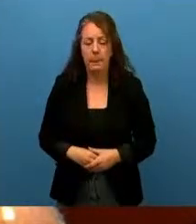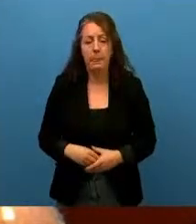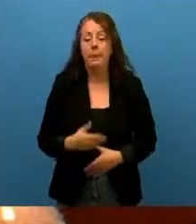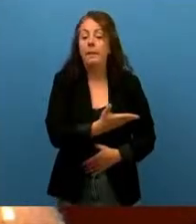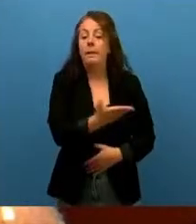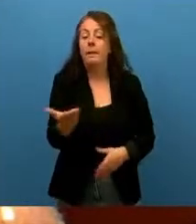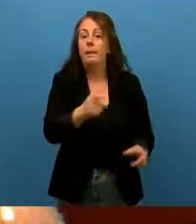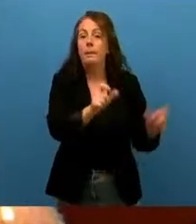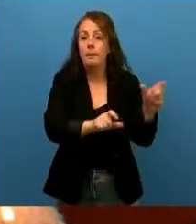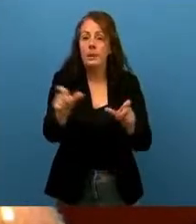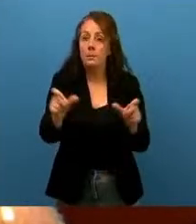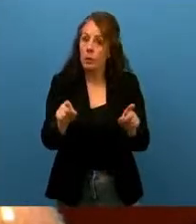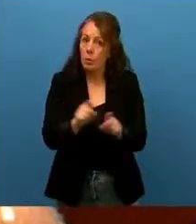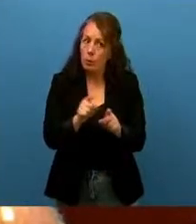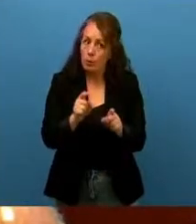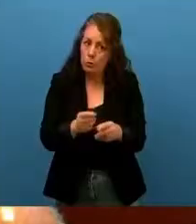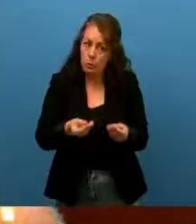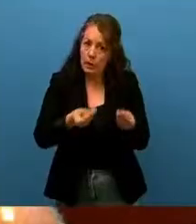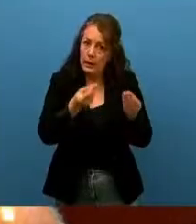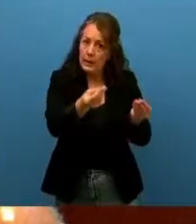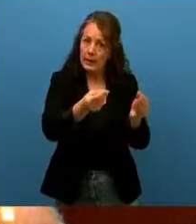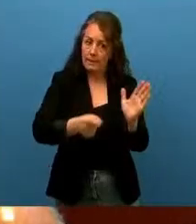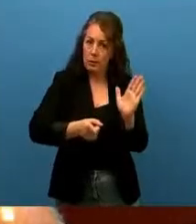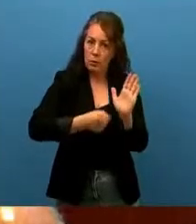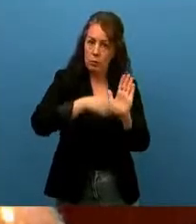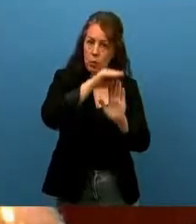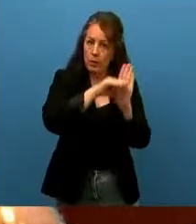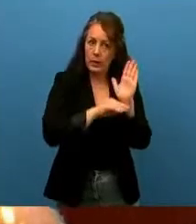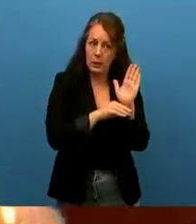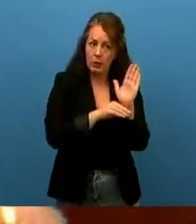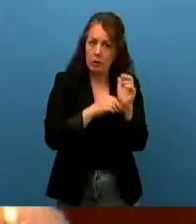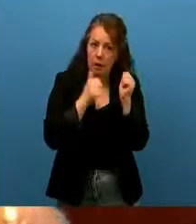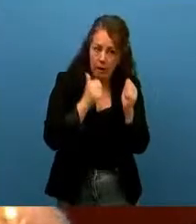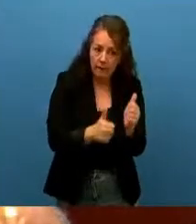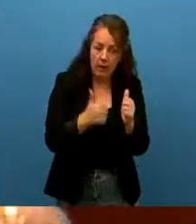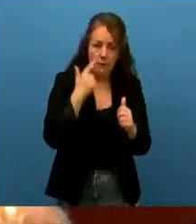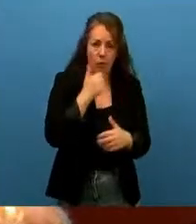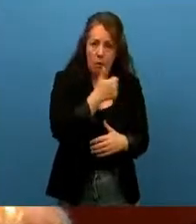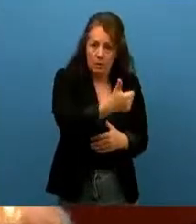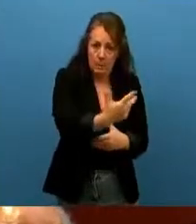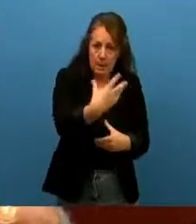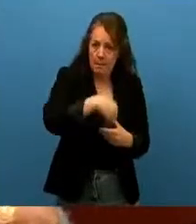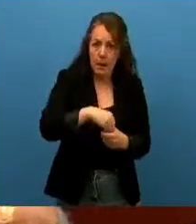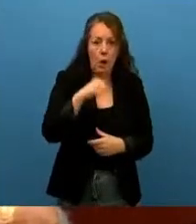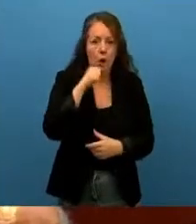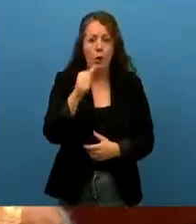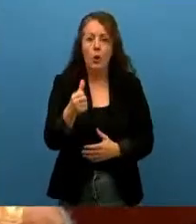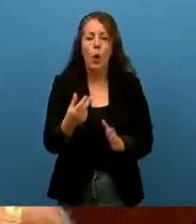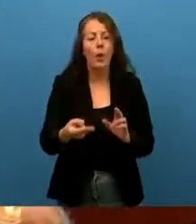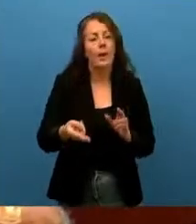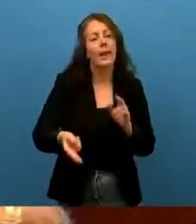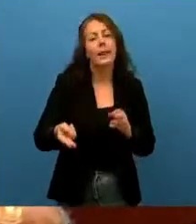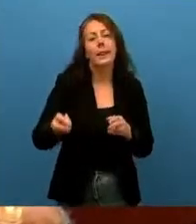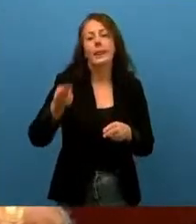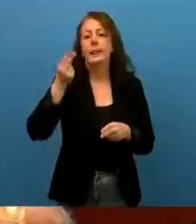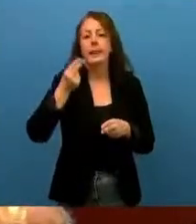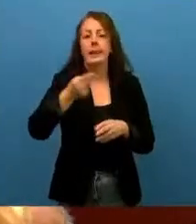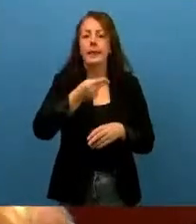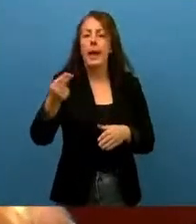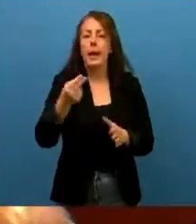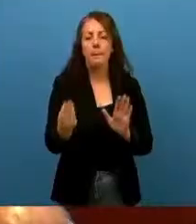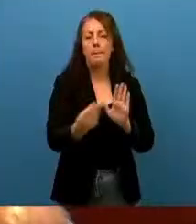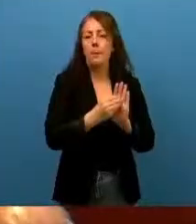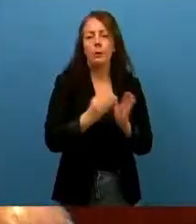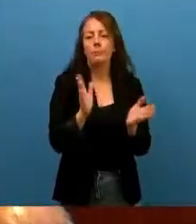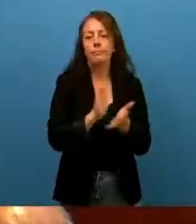that allow for their effective and meaningful participation in the work of the Human Rights Council. Indigenous peoples should be recognised for